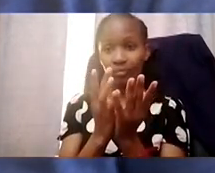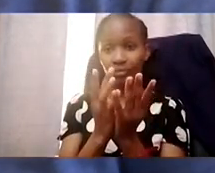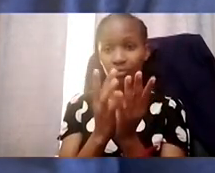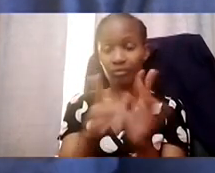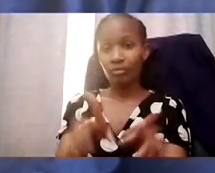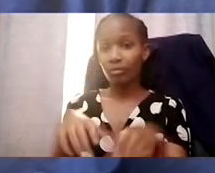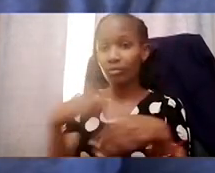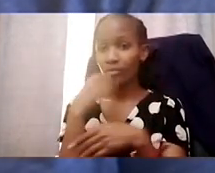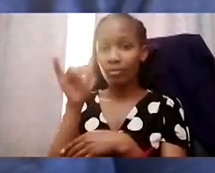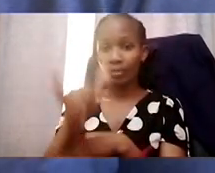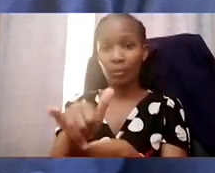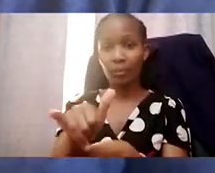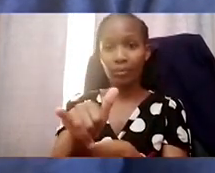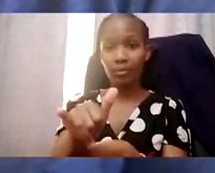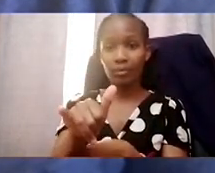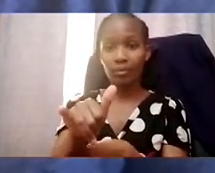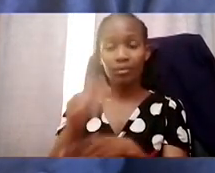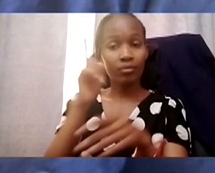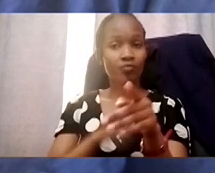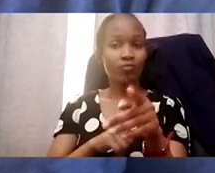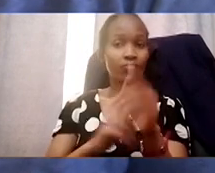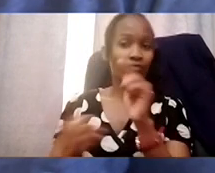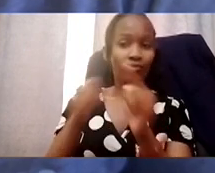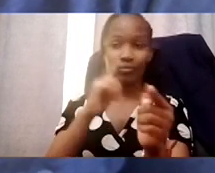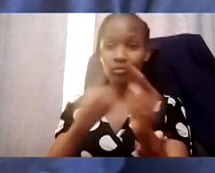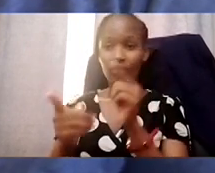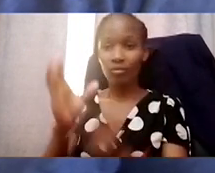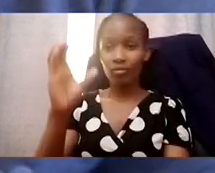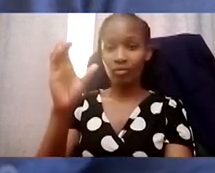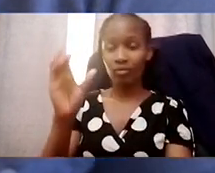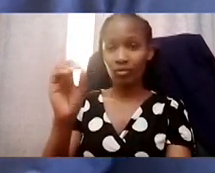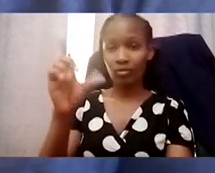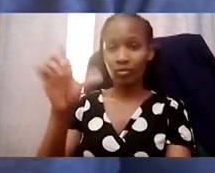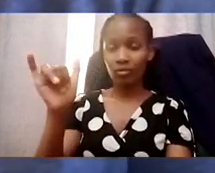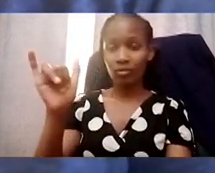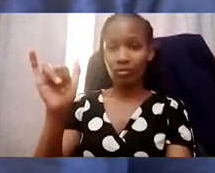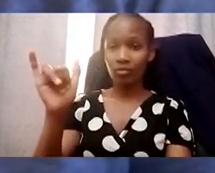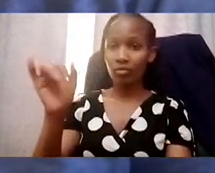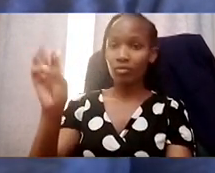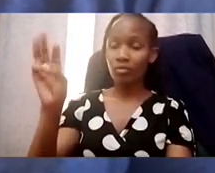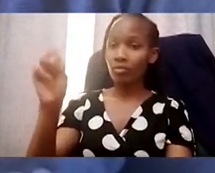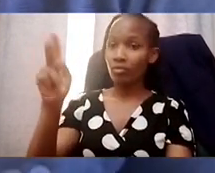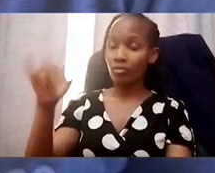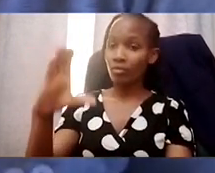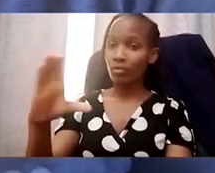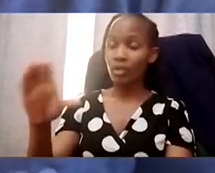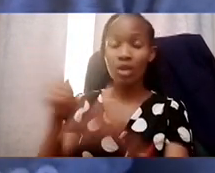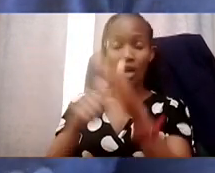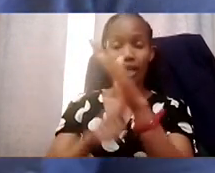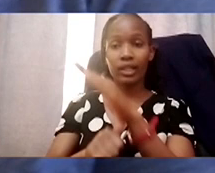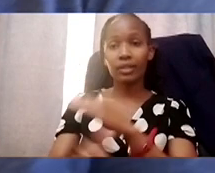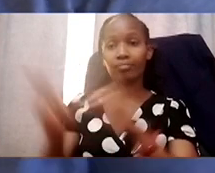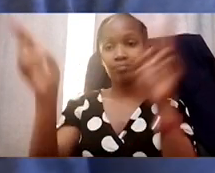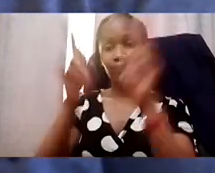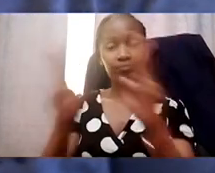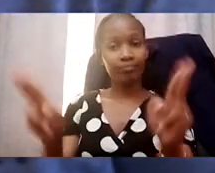that when we are running Olympics, they are under umbrella of Olympic International Committee. And when they